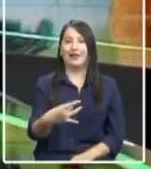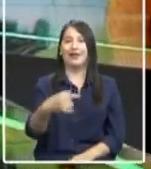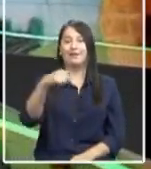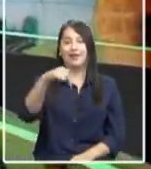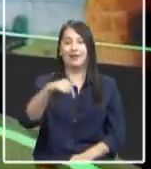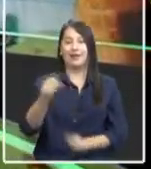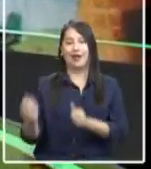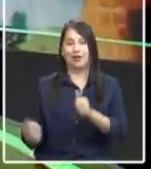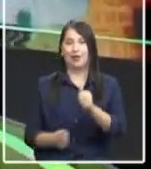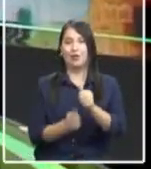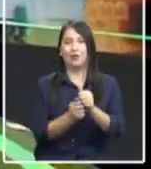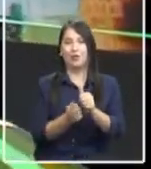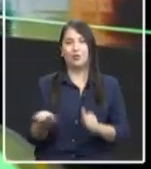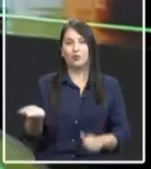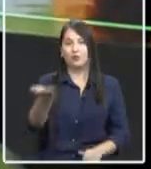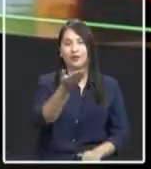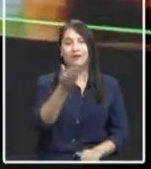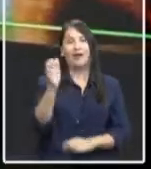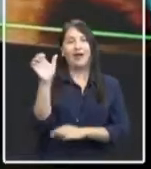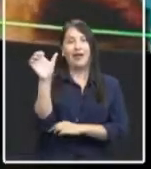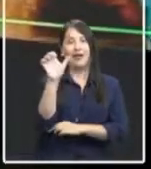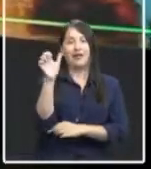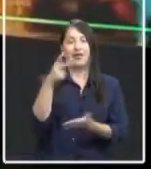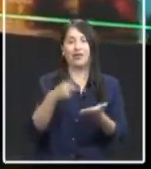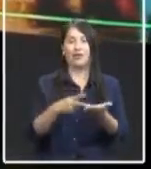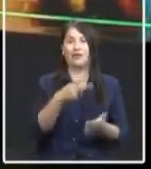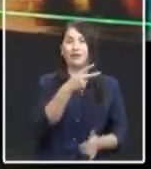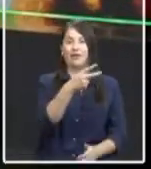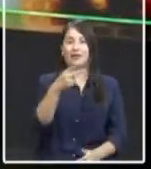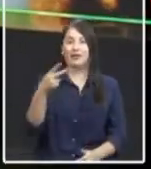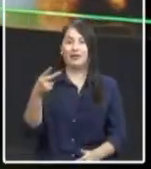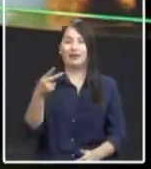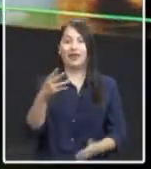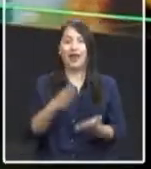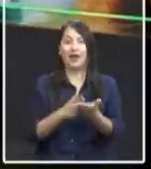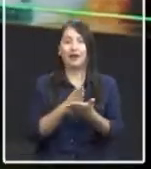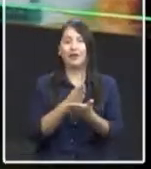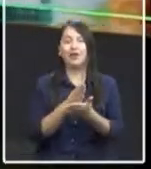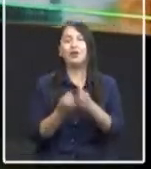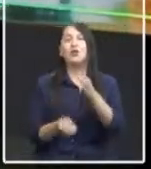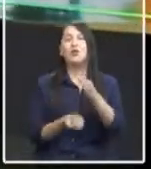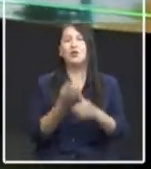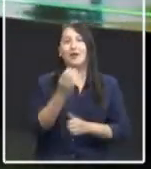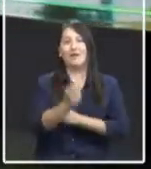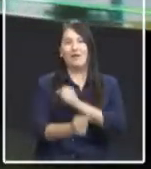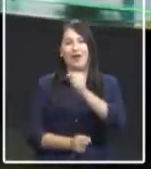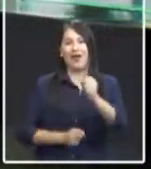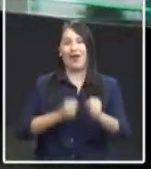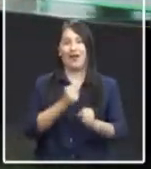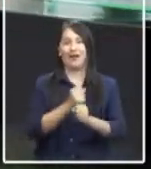beginning of a new year. I am honored and pleased to have been asked to be part of